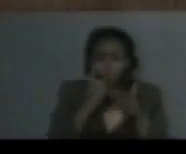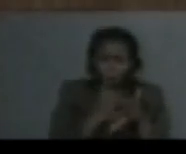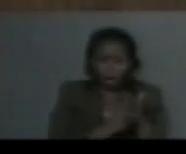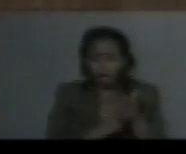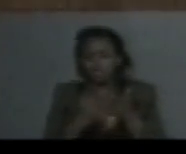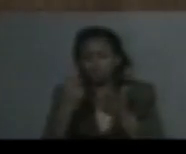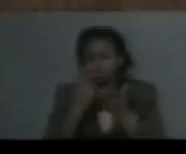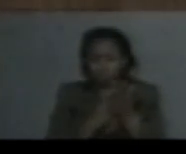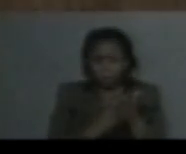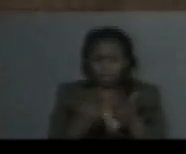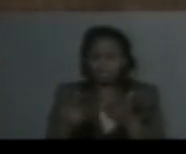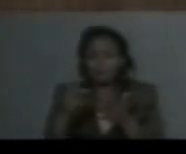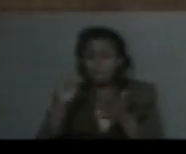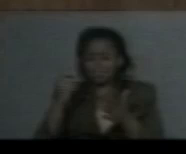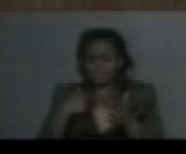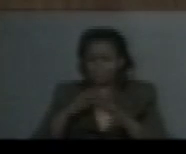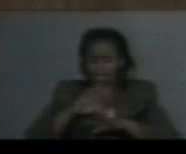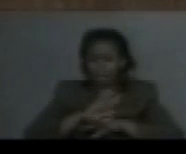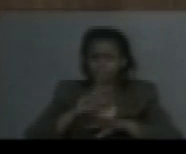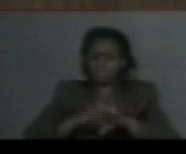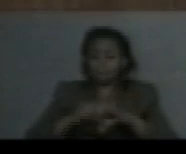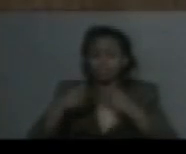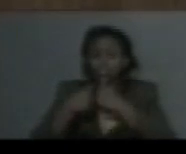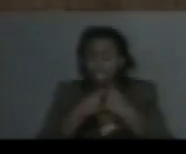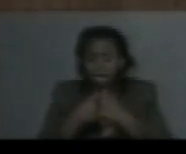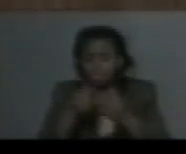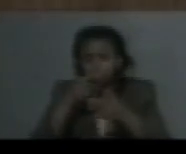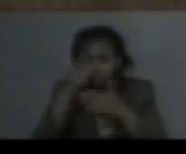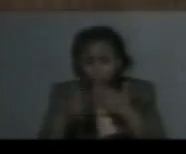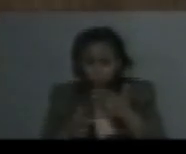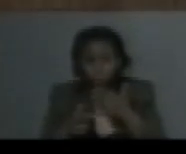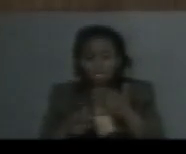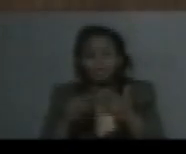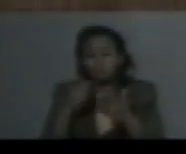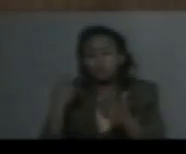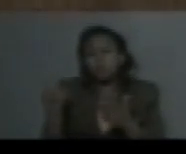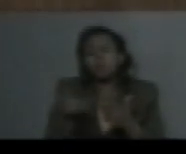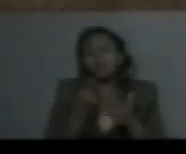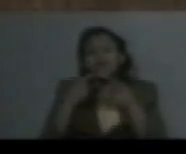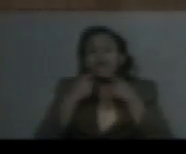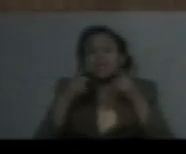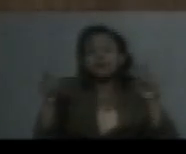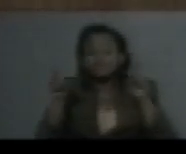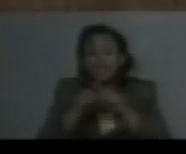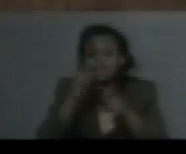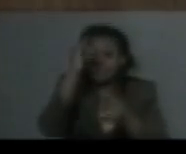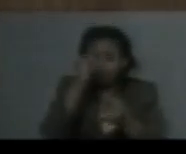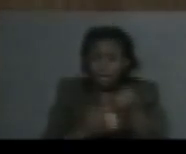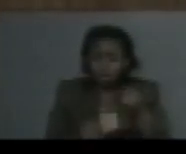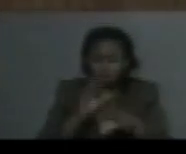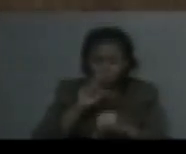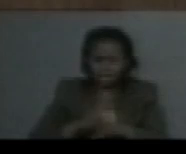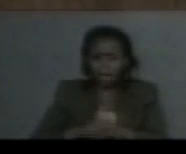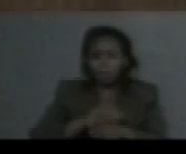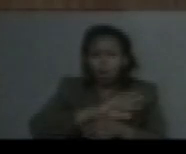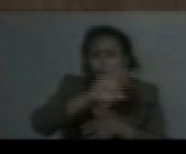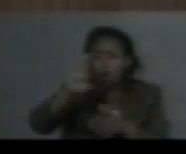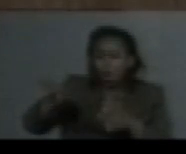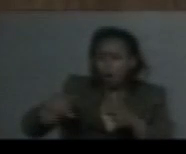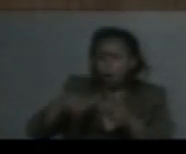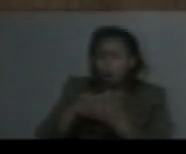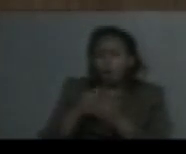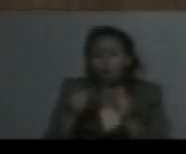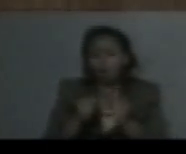check the provisional results, which are given status as final results only when all the objections have been